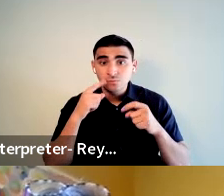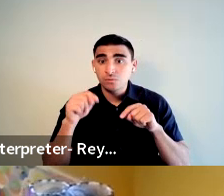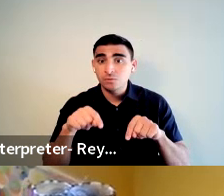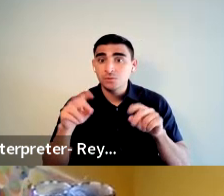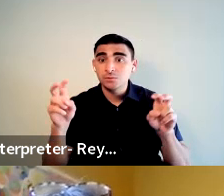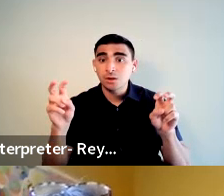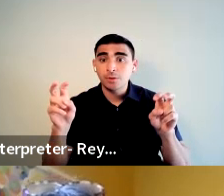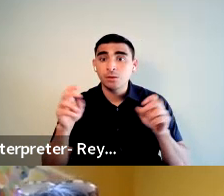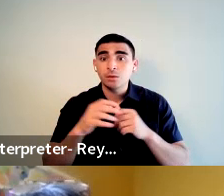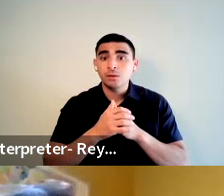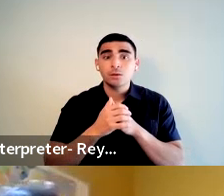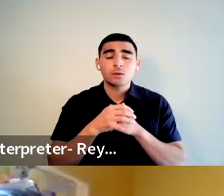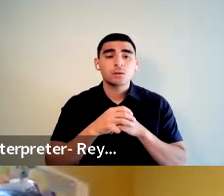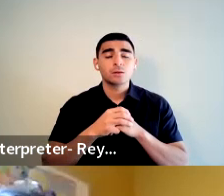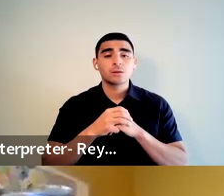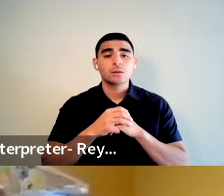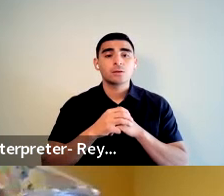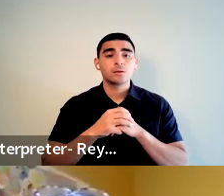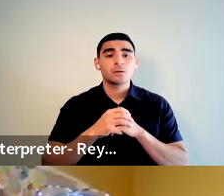area.